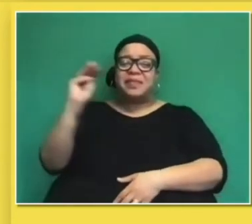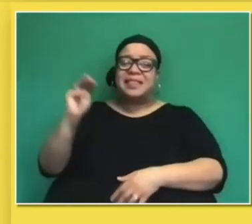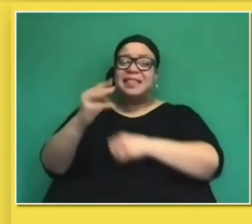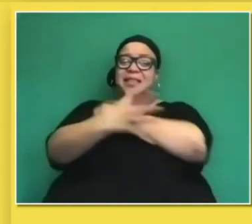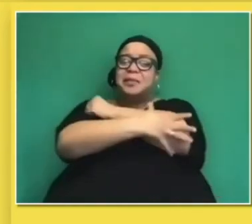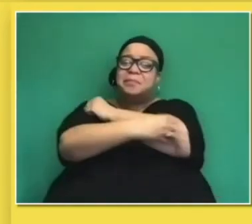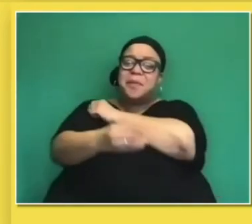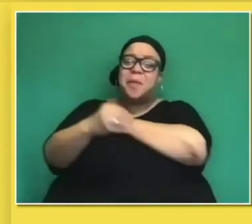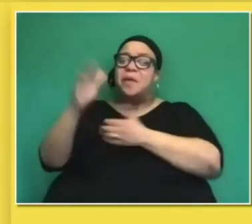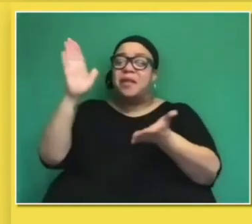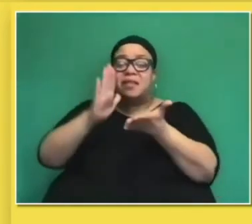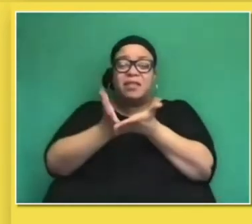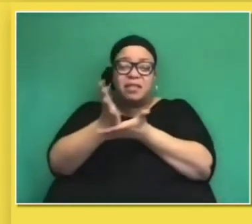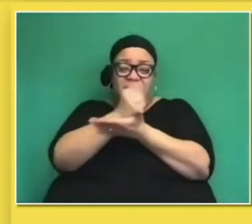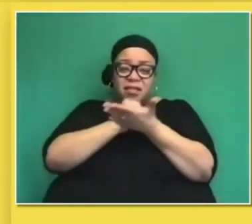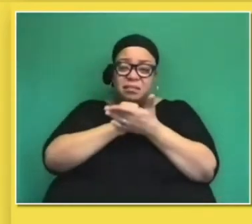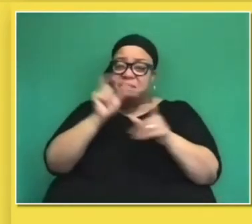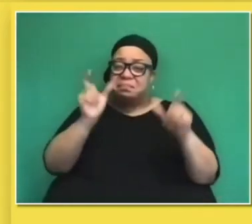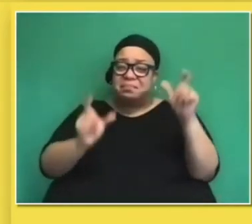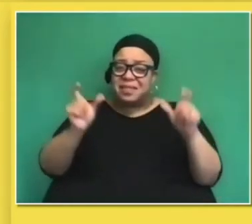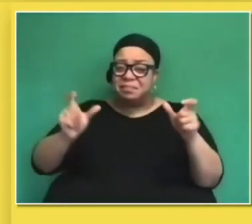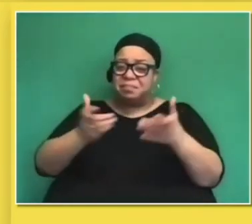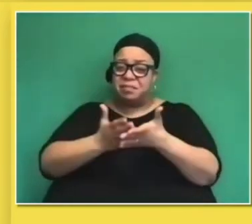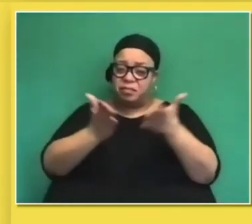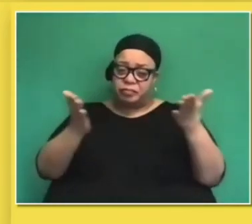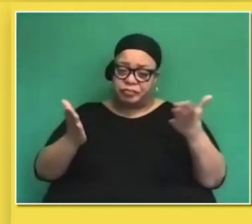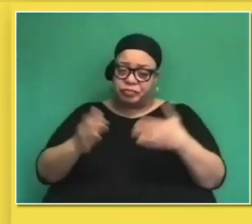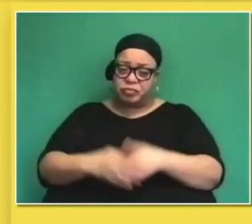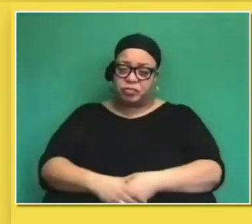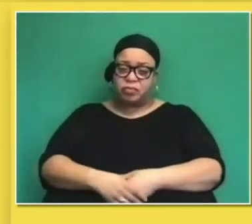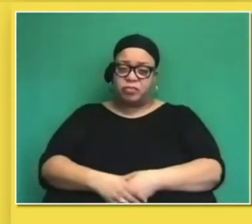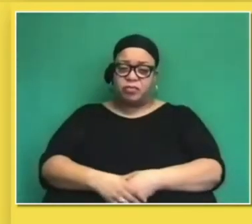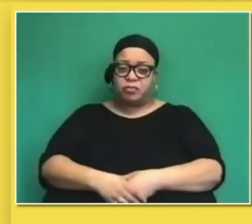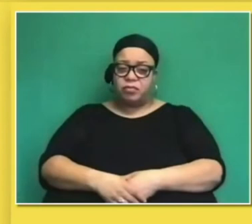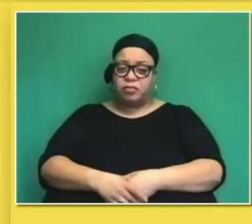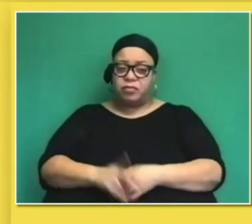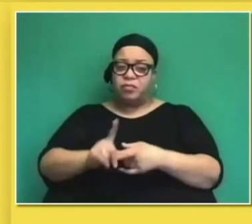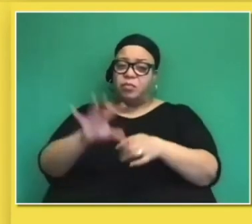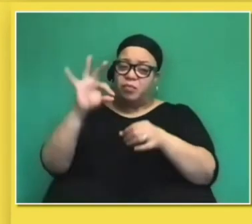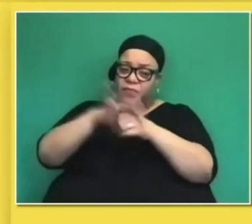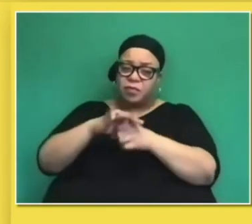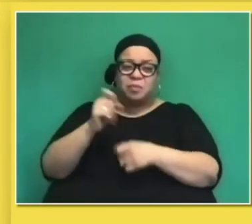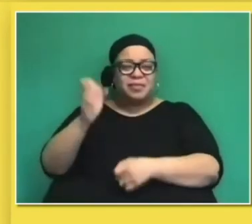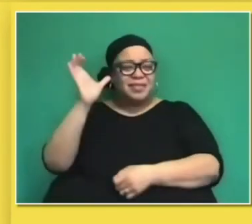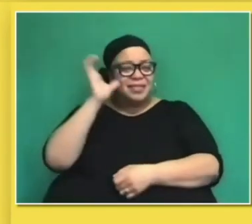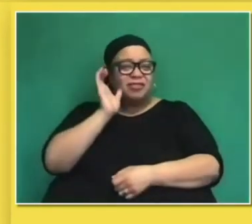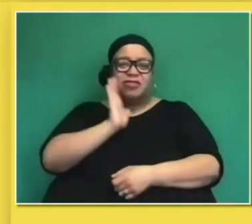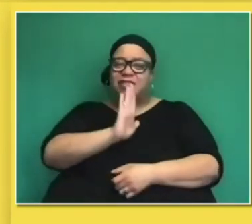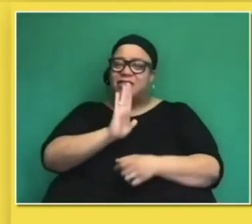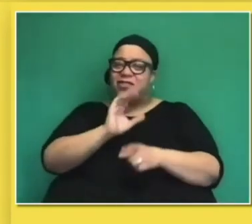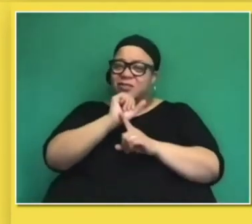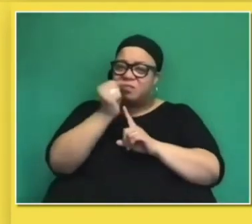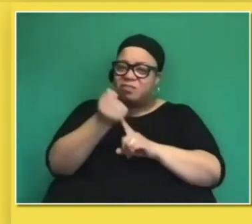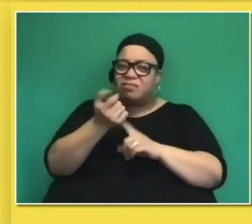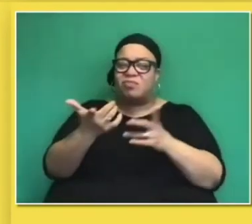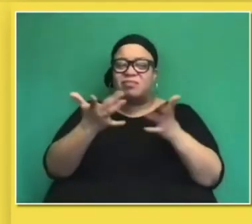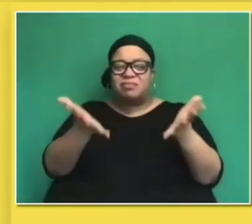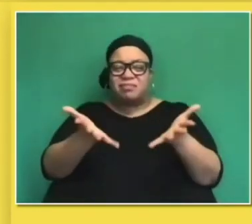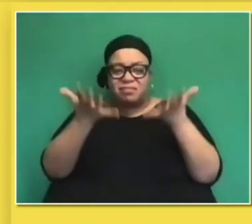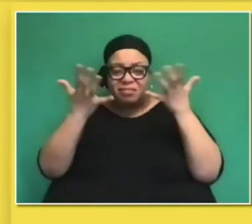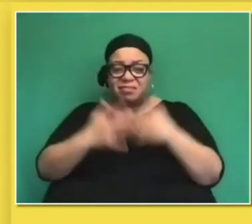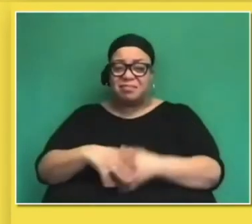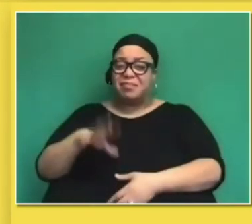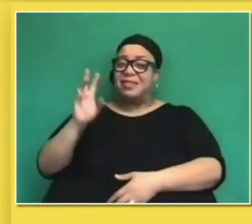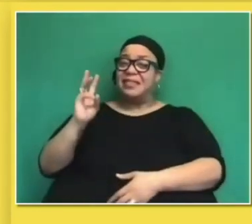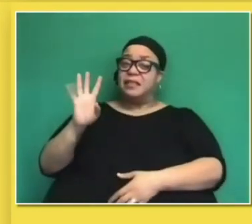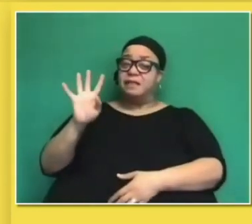eligible voters, not hearing their name, not hearing their condition, is a form of voter suppression. But